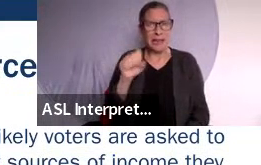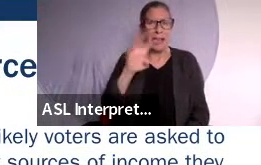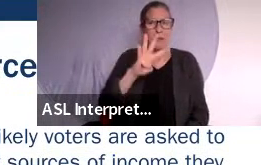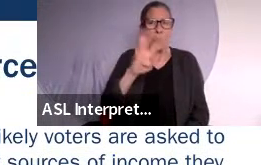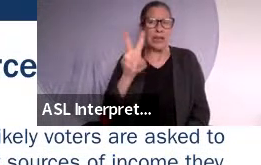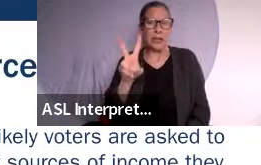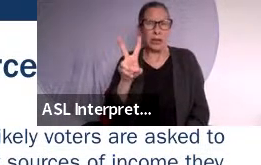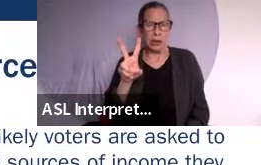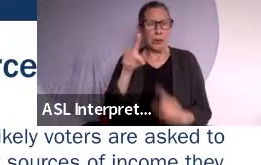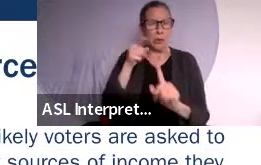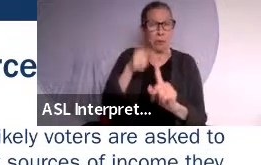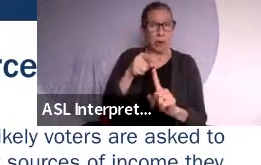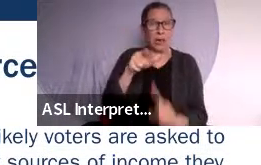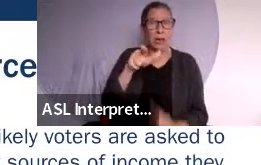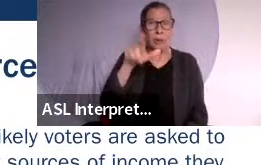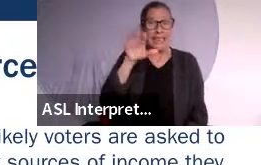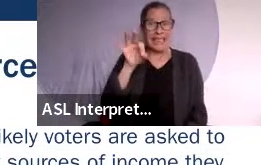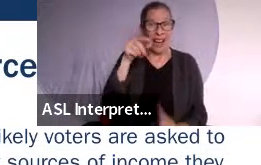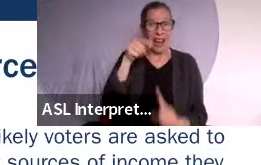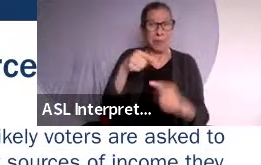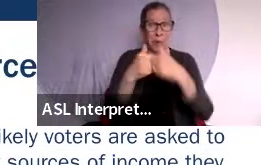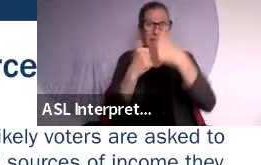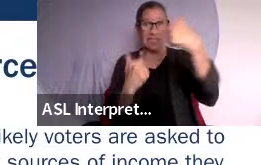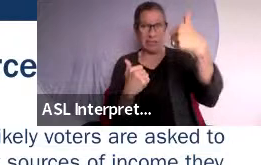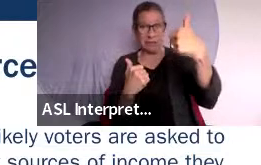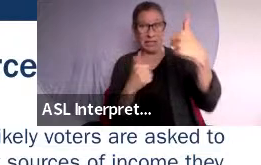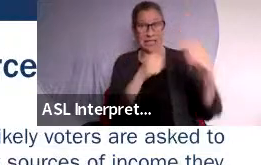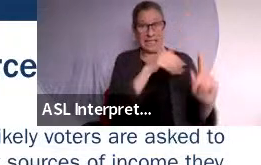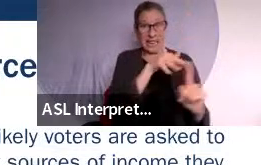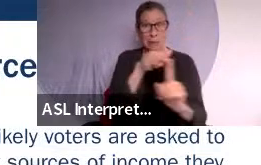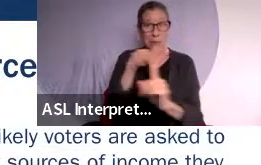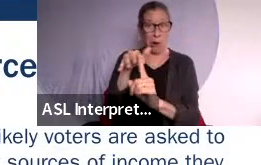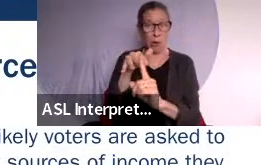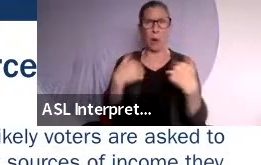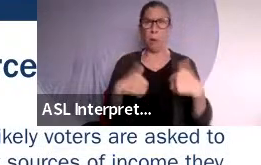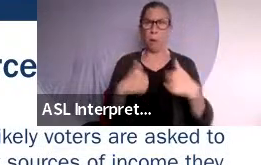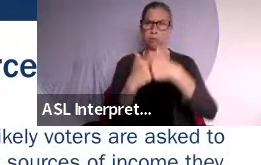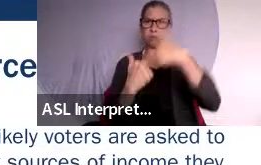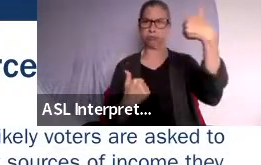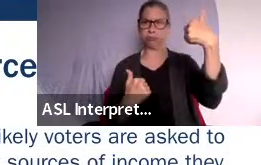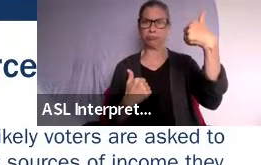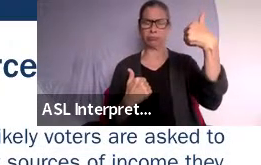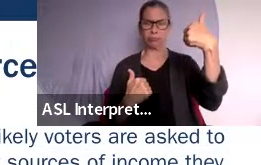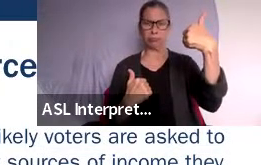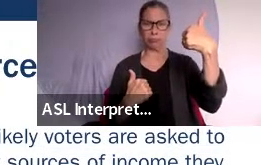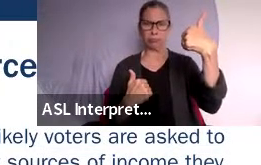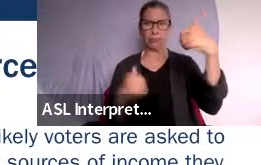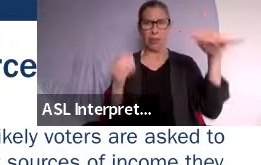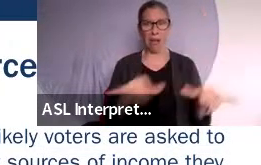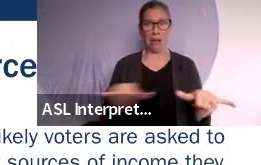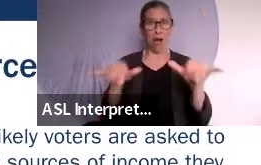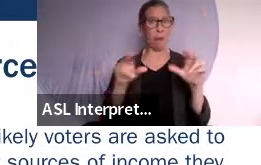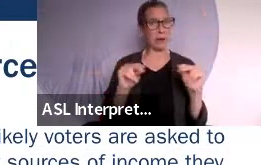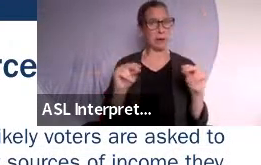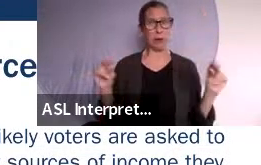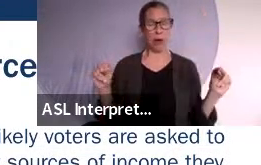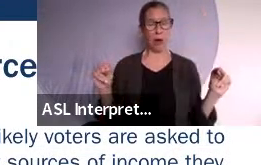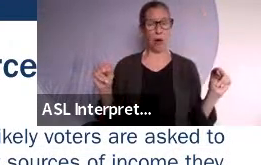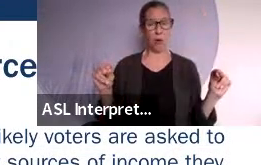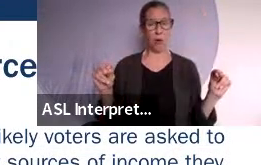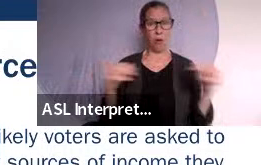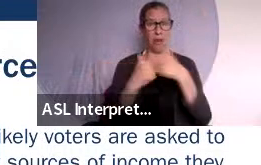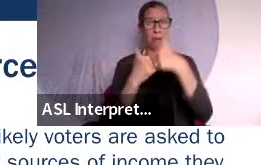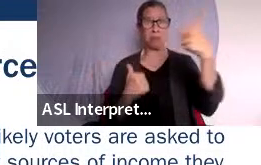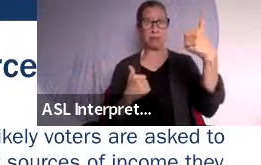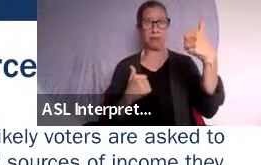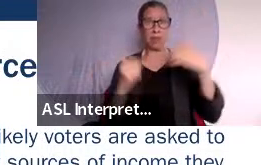points. So a 29-point difference in polling is quite large and not something that's common to see, especially as a difference between these